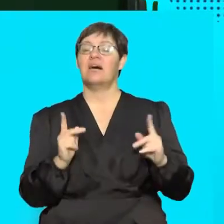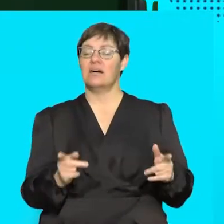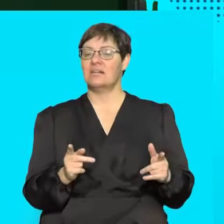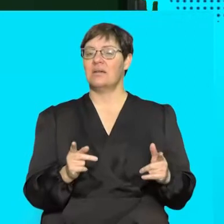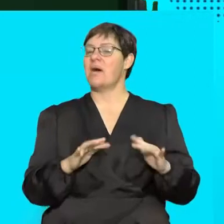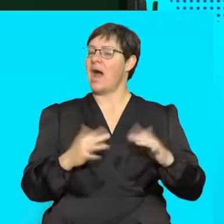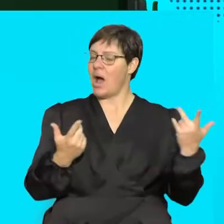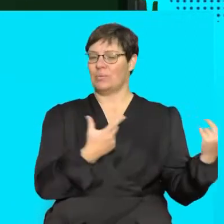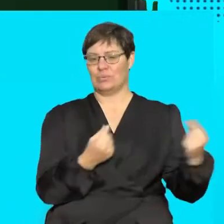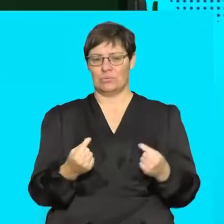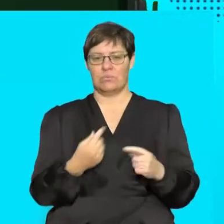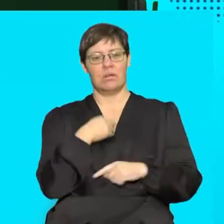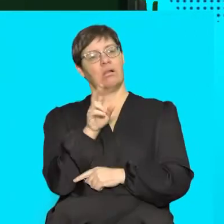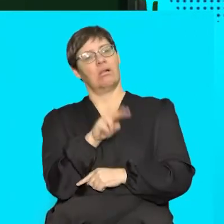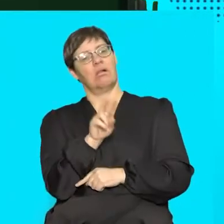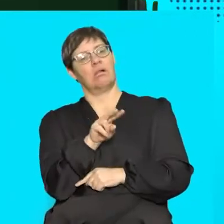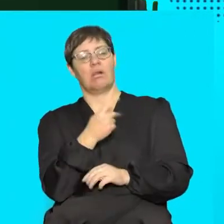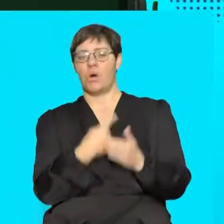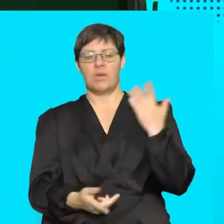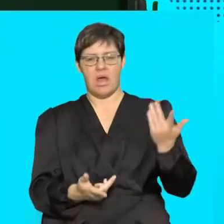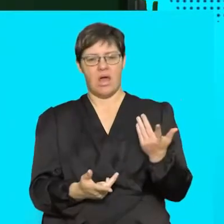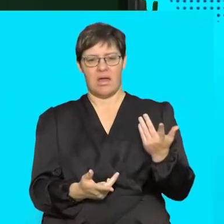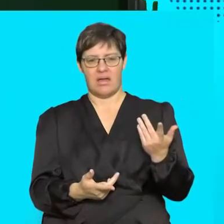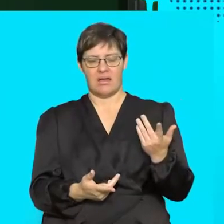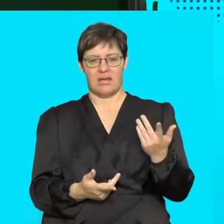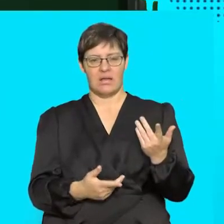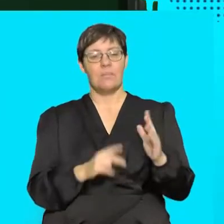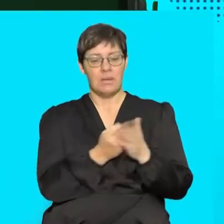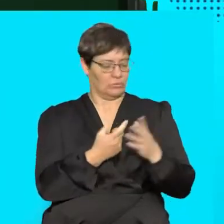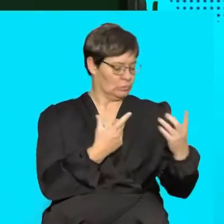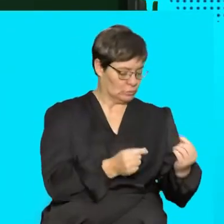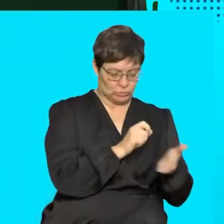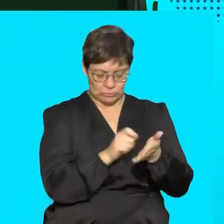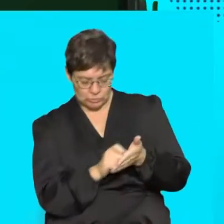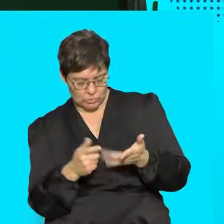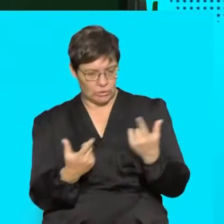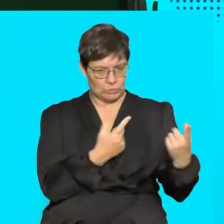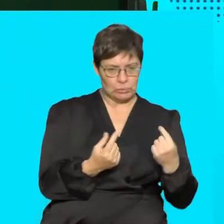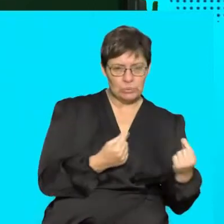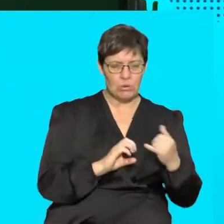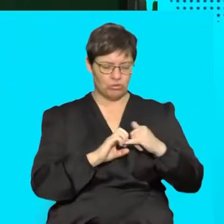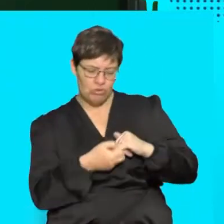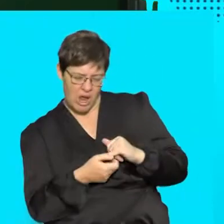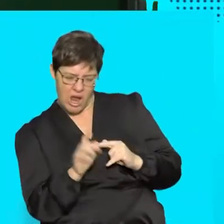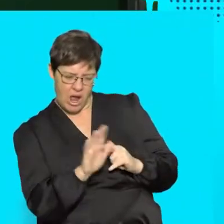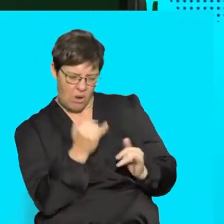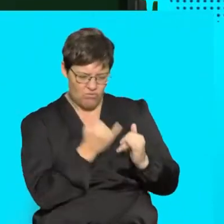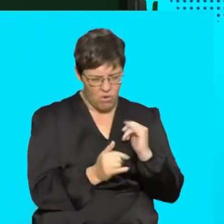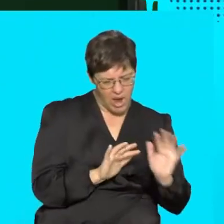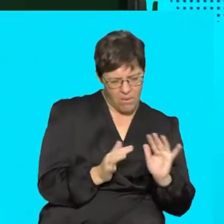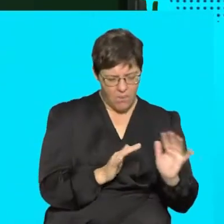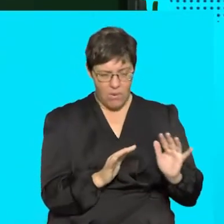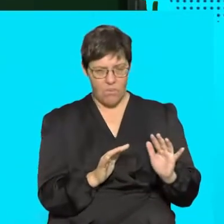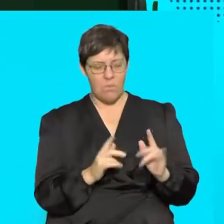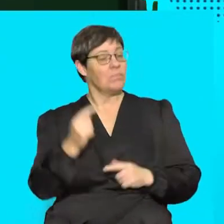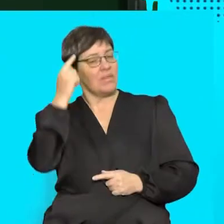and that's how we do maths. You know, we don't observe or you read a textbook. Yeah? You need something to write, to try some of the